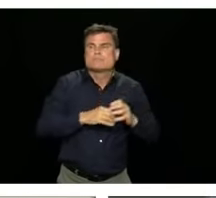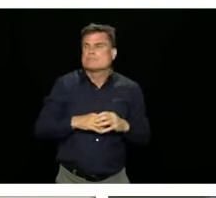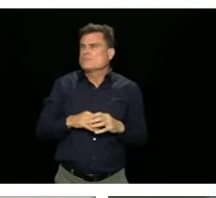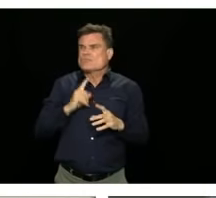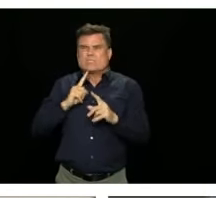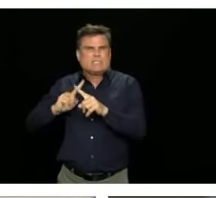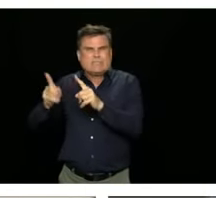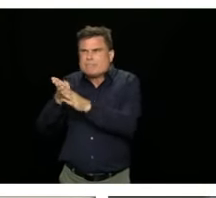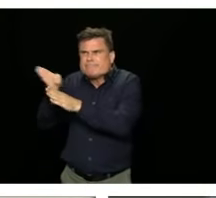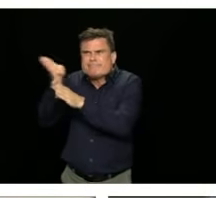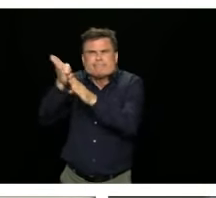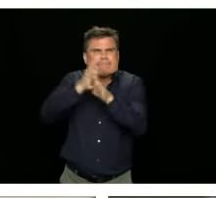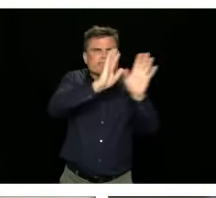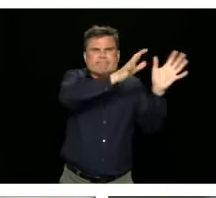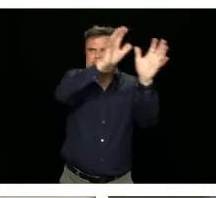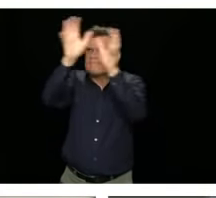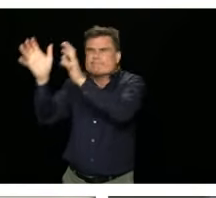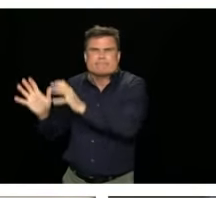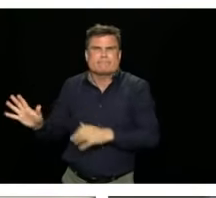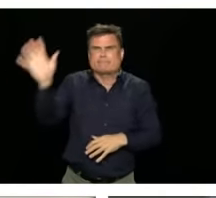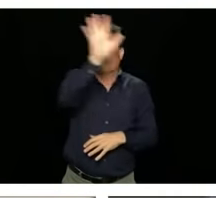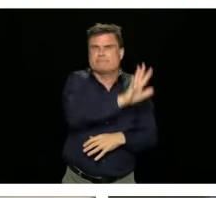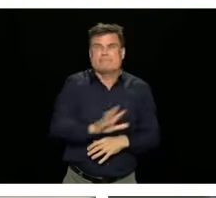everyday interactions. And